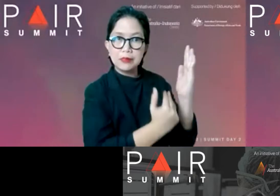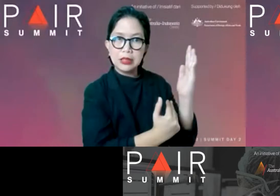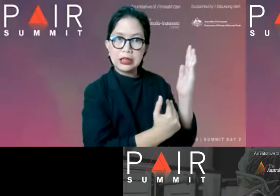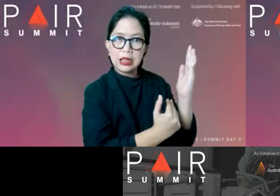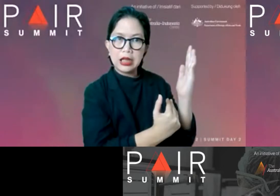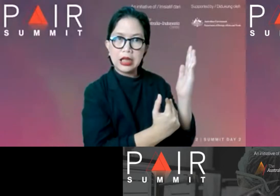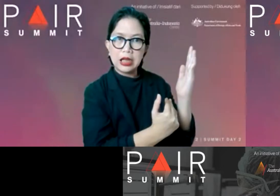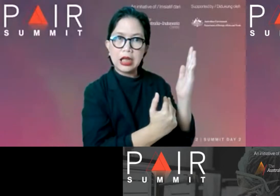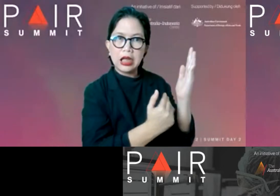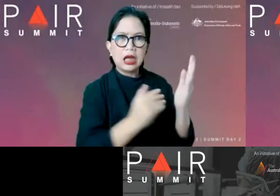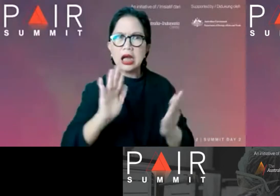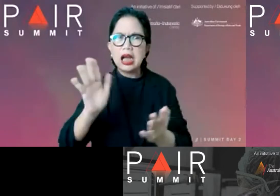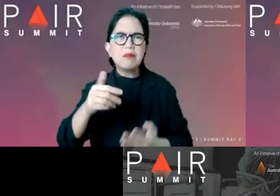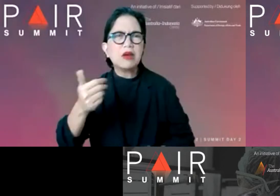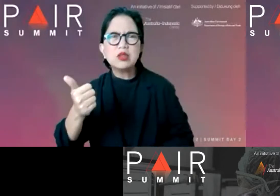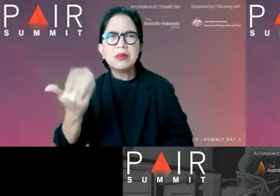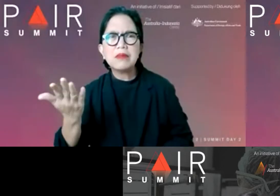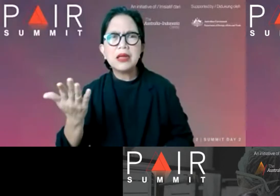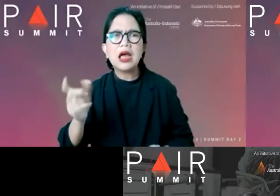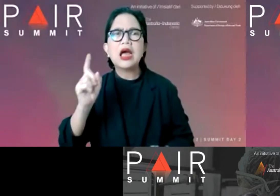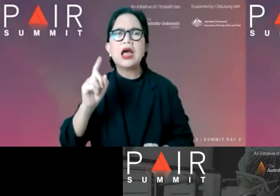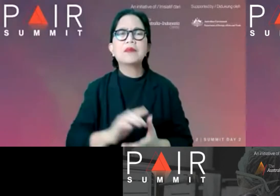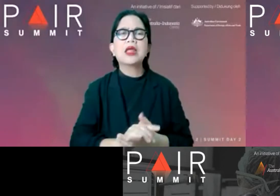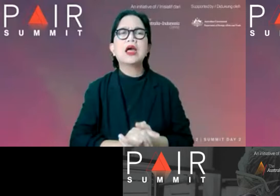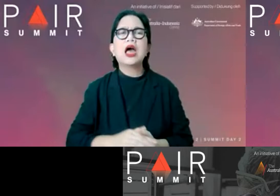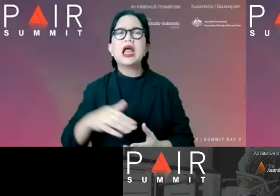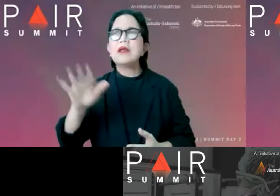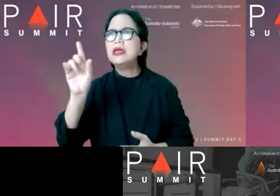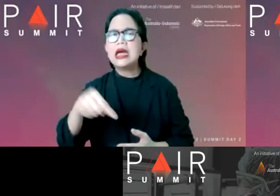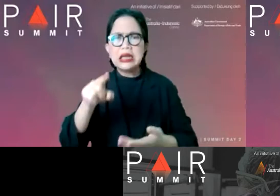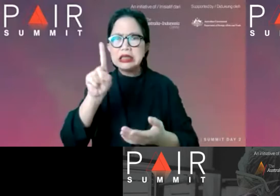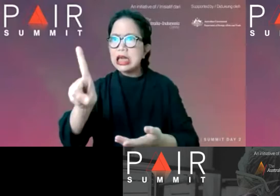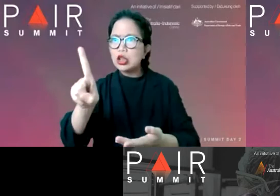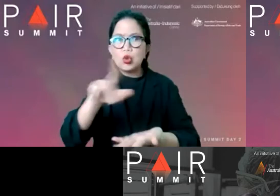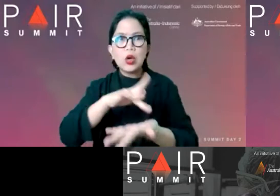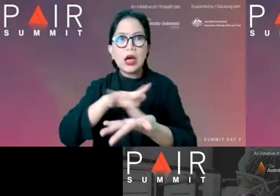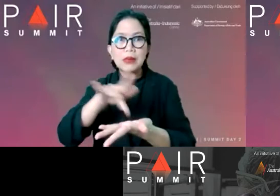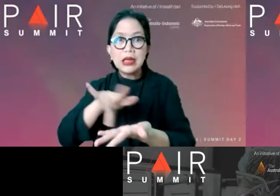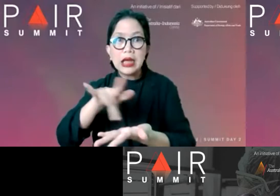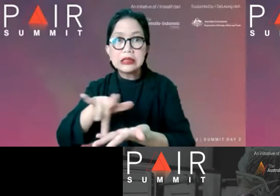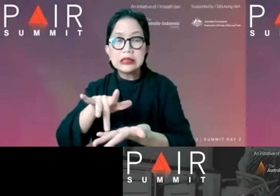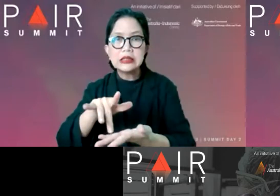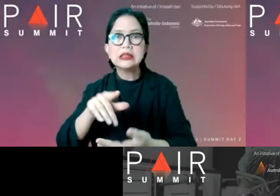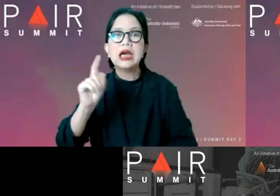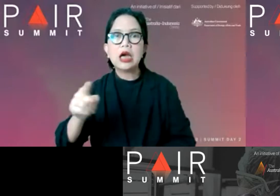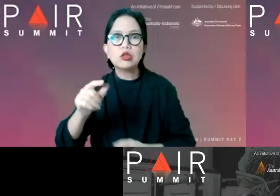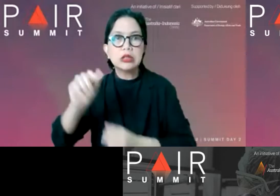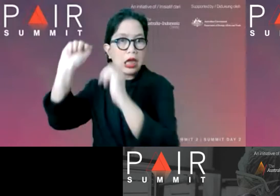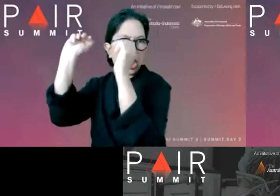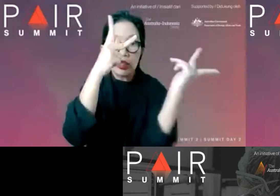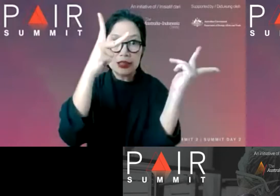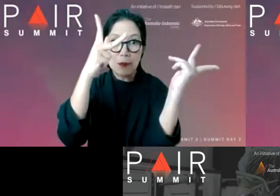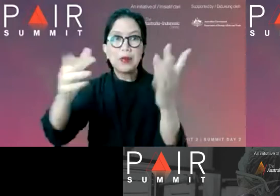that's why we need some kind of like concept to get a better system, and the